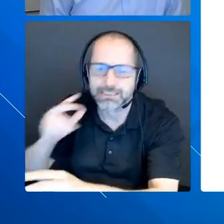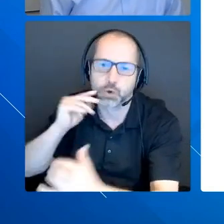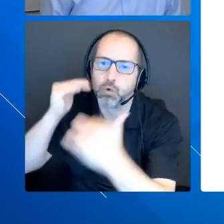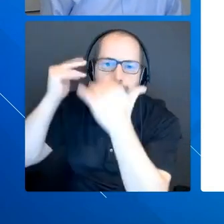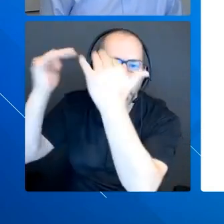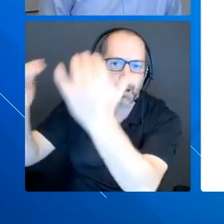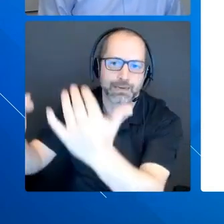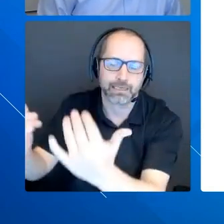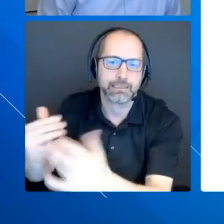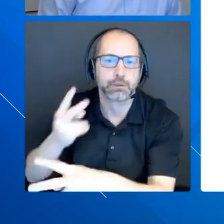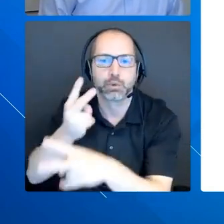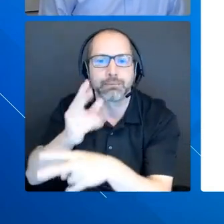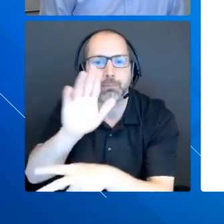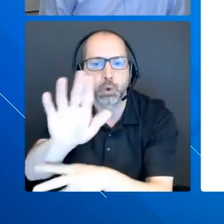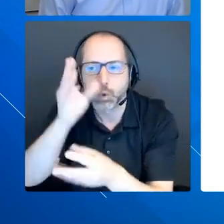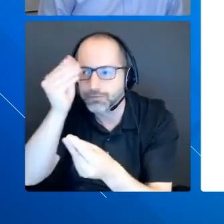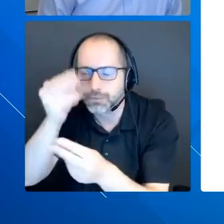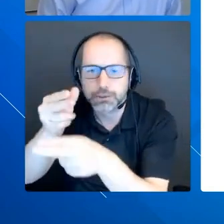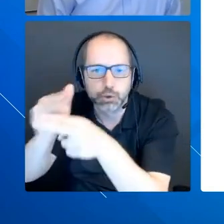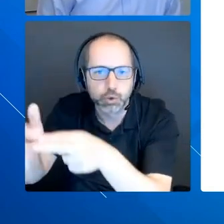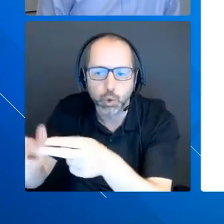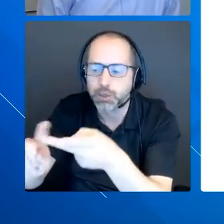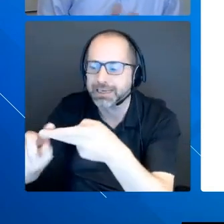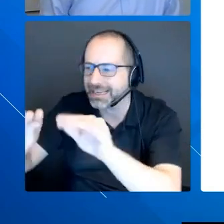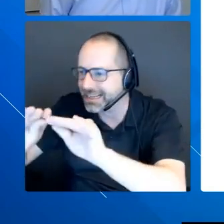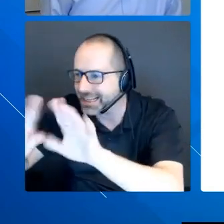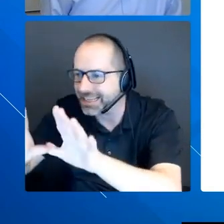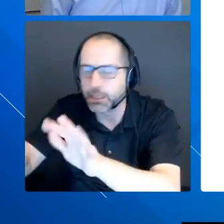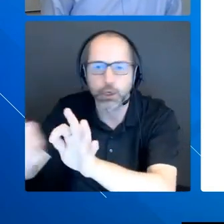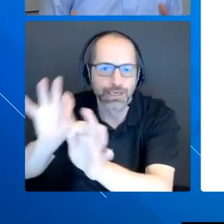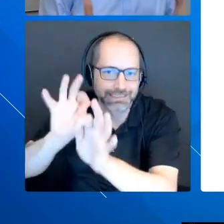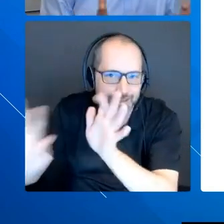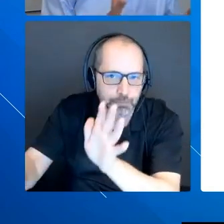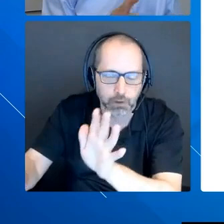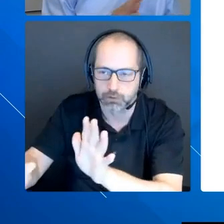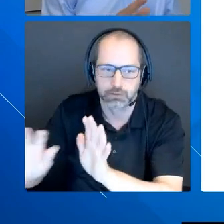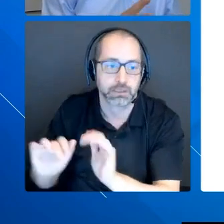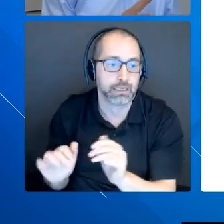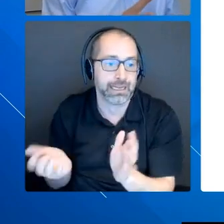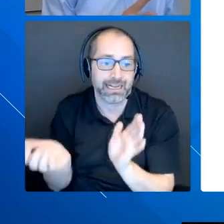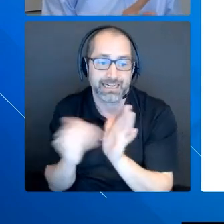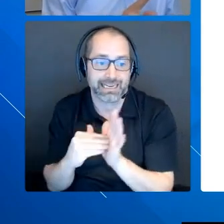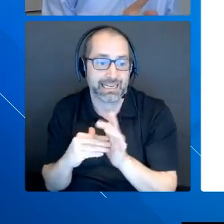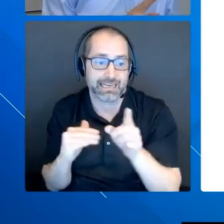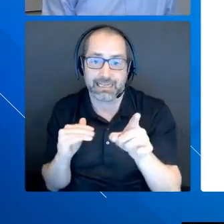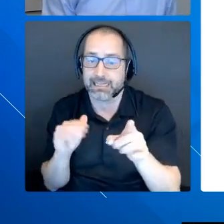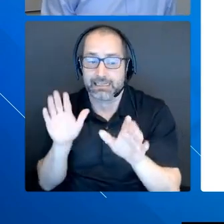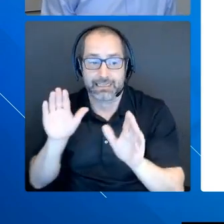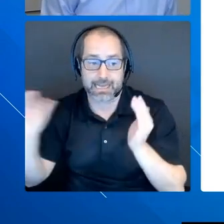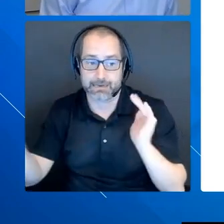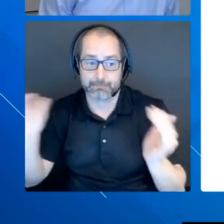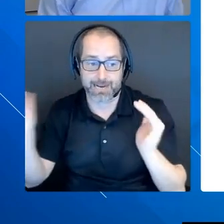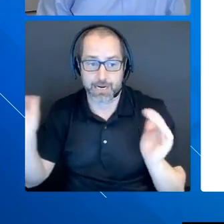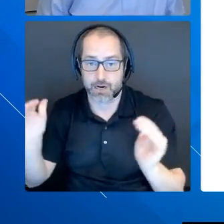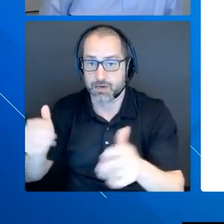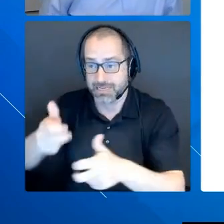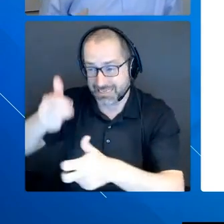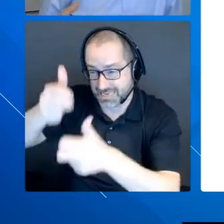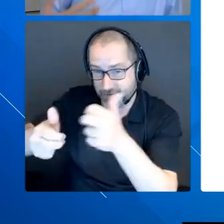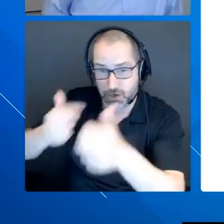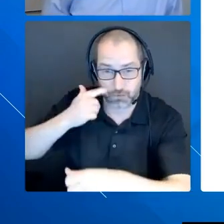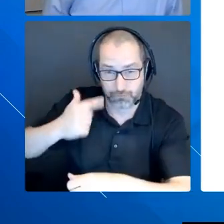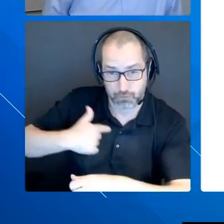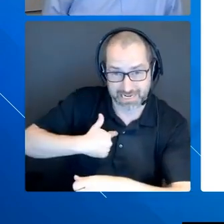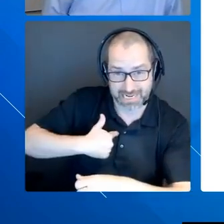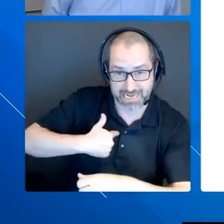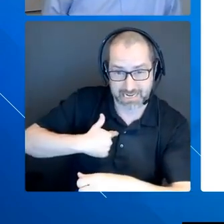So keep it short, keep it clear, keep it simple. Again, this is the difference between it's difficult for me to use